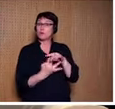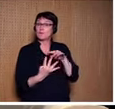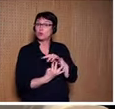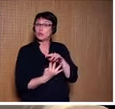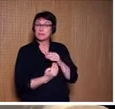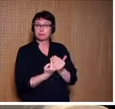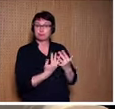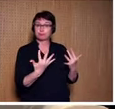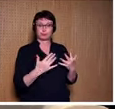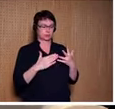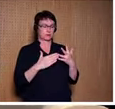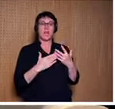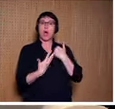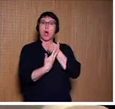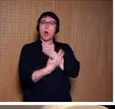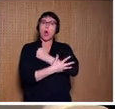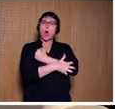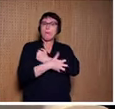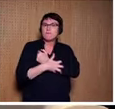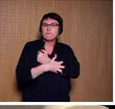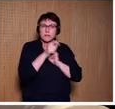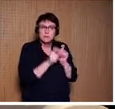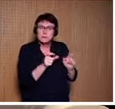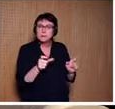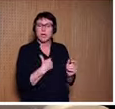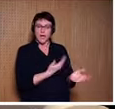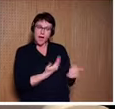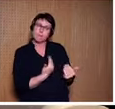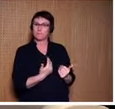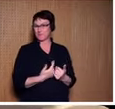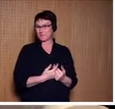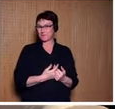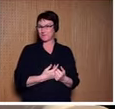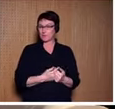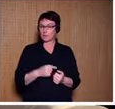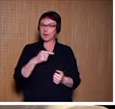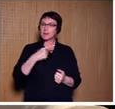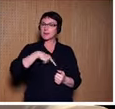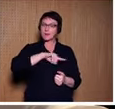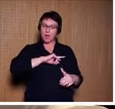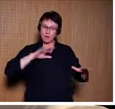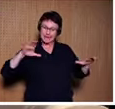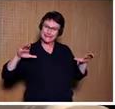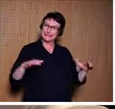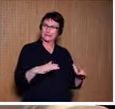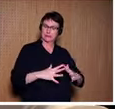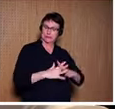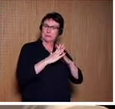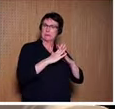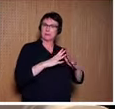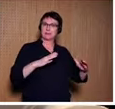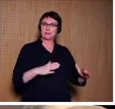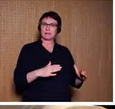and humanitarian contexts, for example. The movement should be strategic, supporting not only